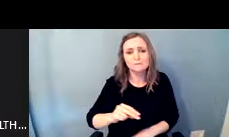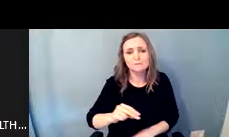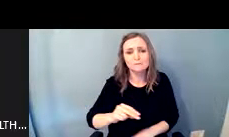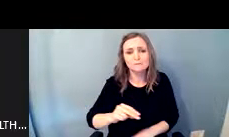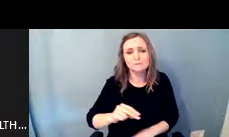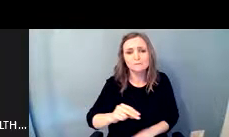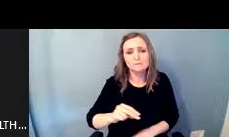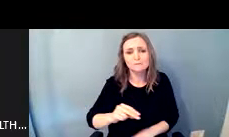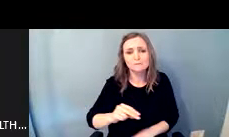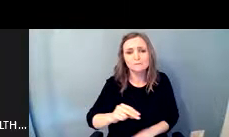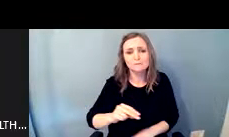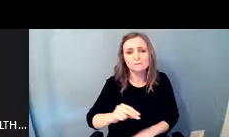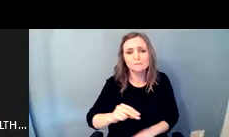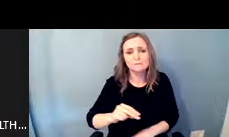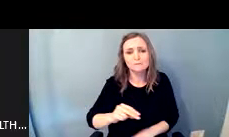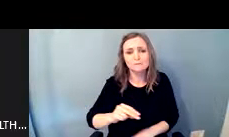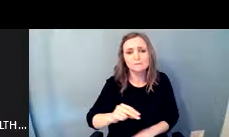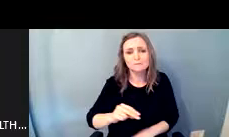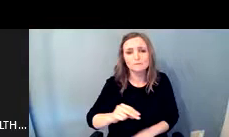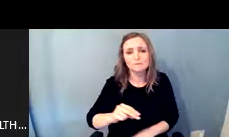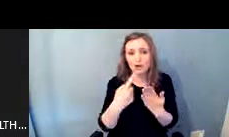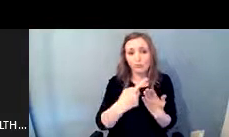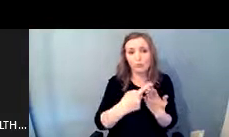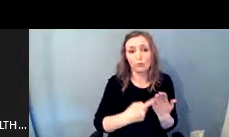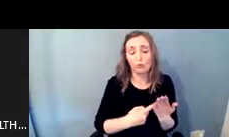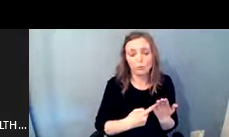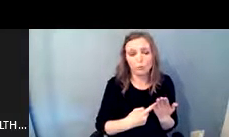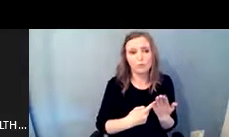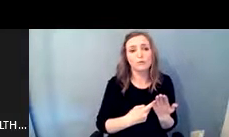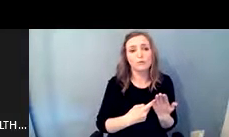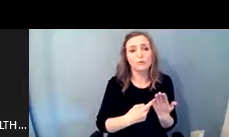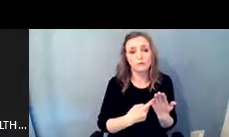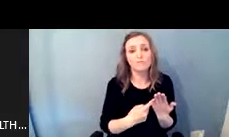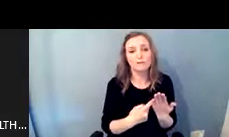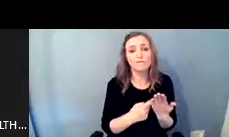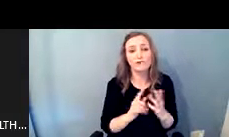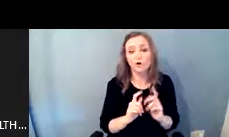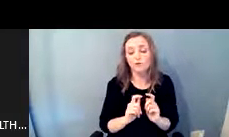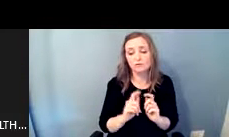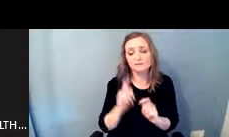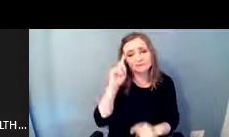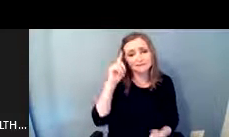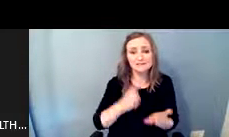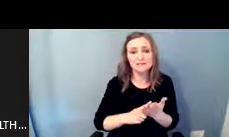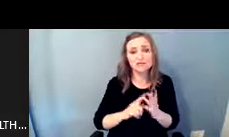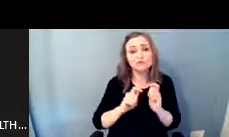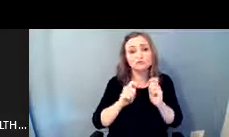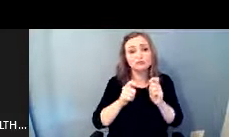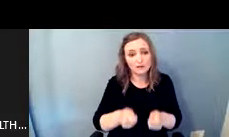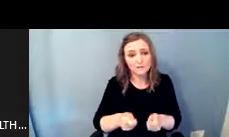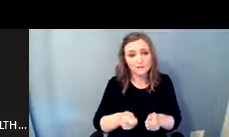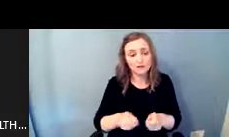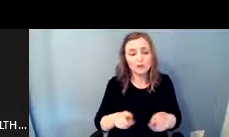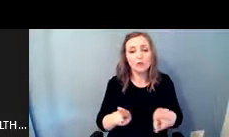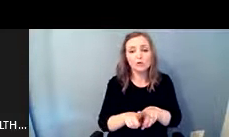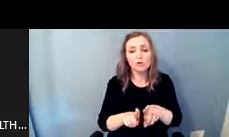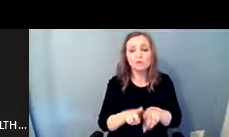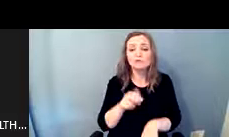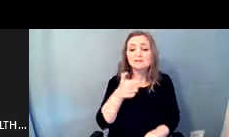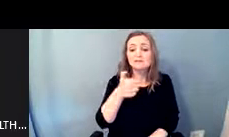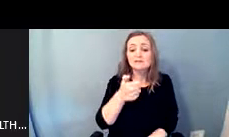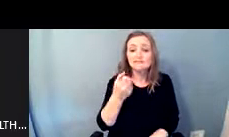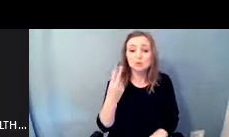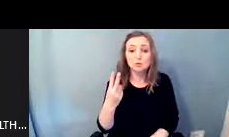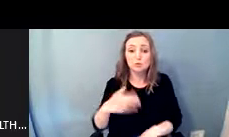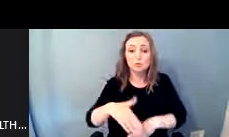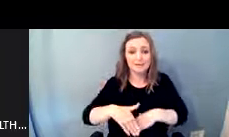from the time you're referred, you shouldn't wait more than 62 days to start any definitive treatment. 62 days sounds like a long time,